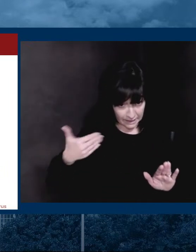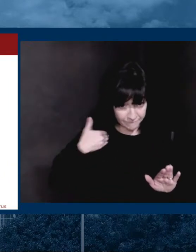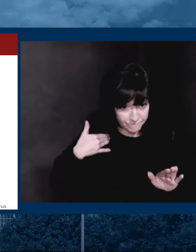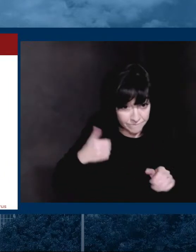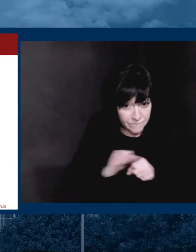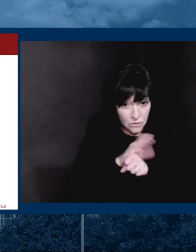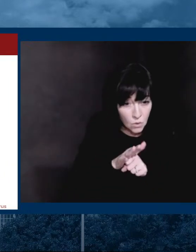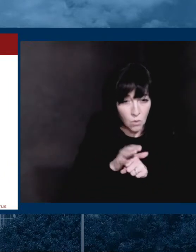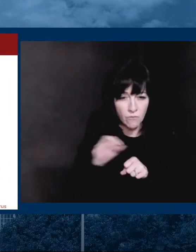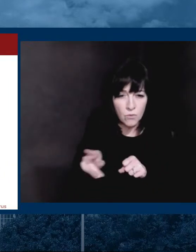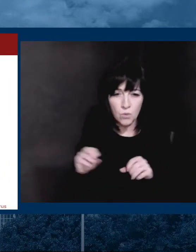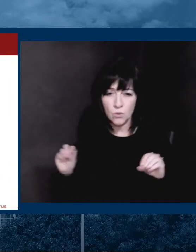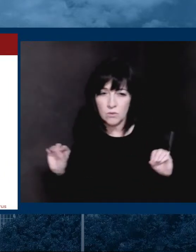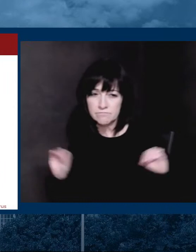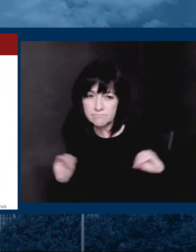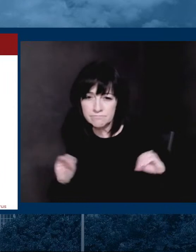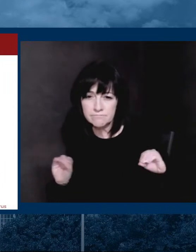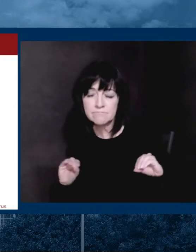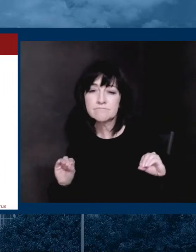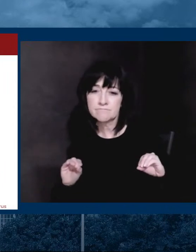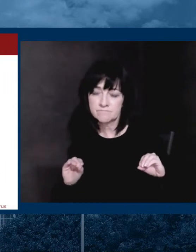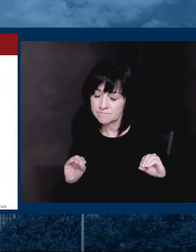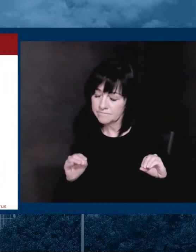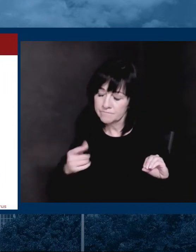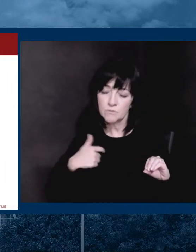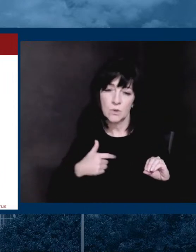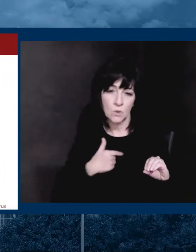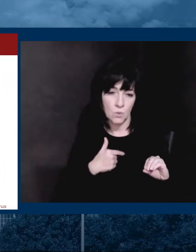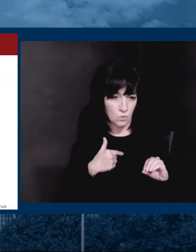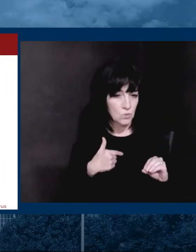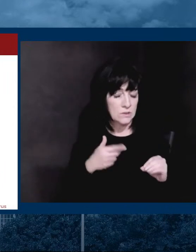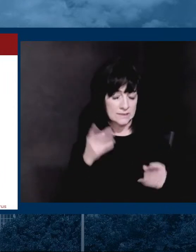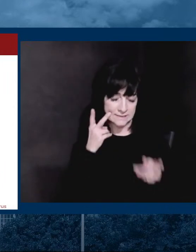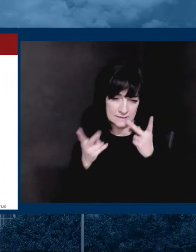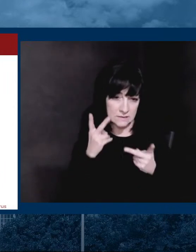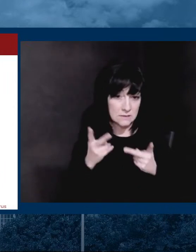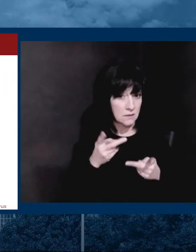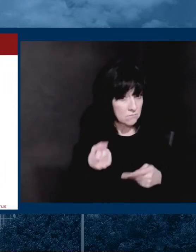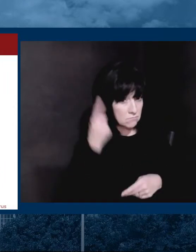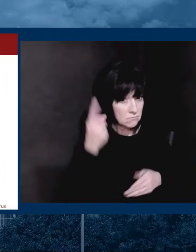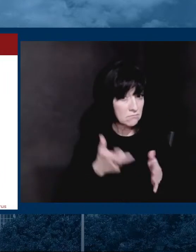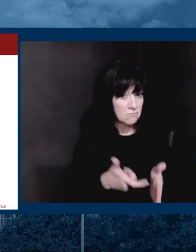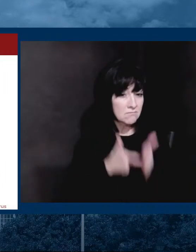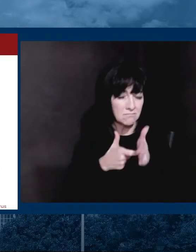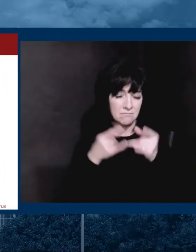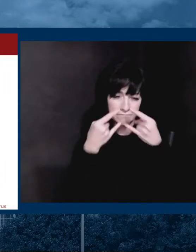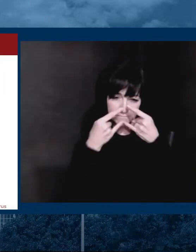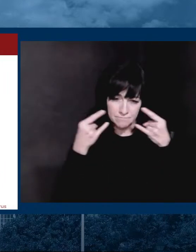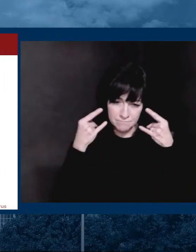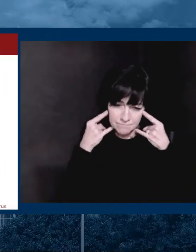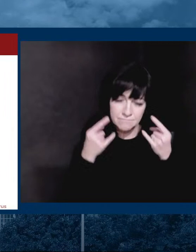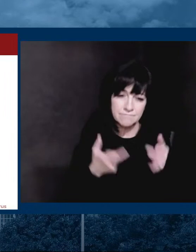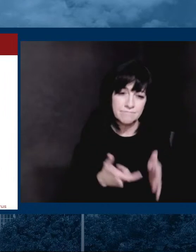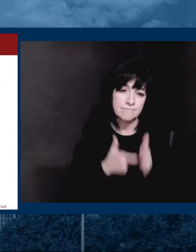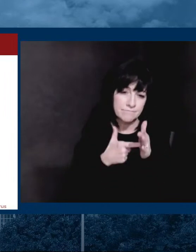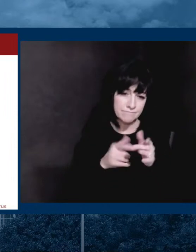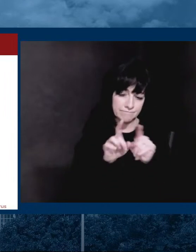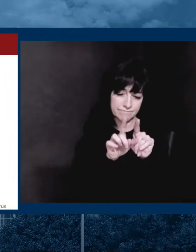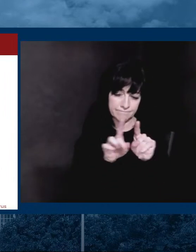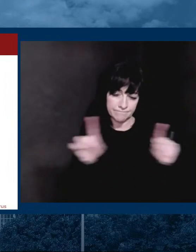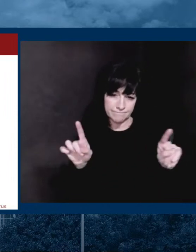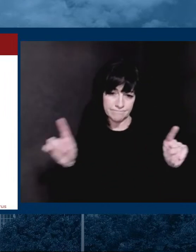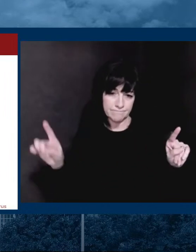seeing more spread of infection in Sussex County. That is certainly not to say we're not seeing it in other parts in the